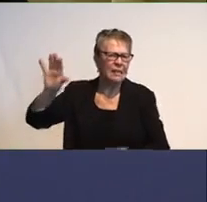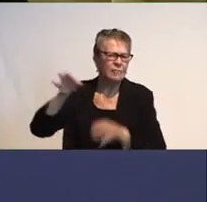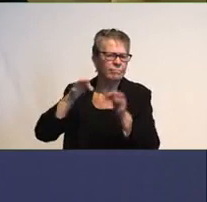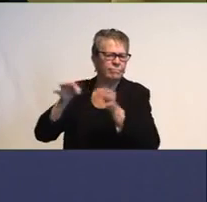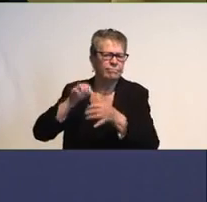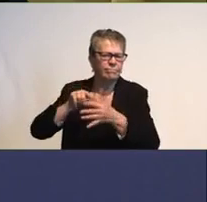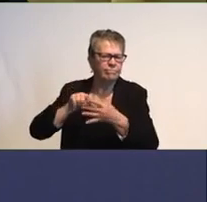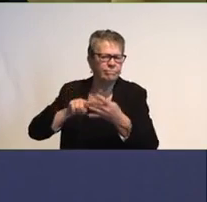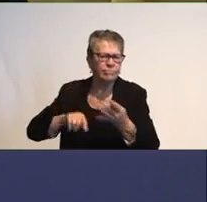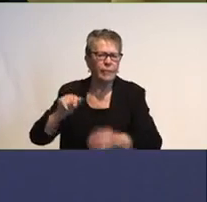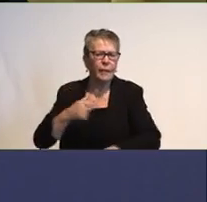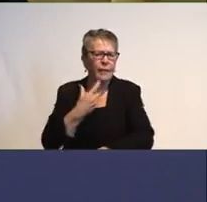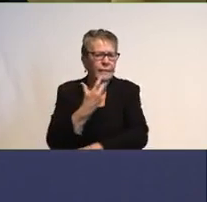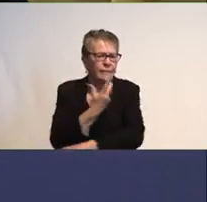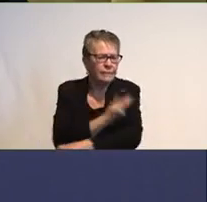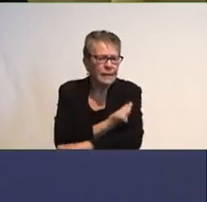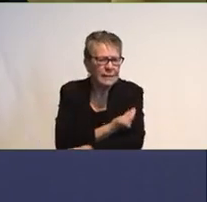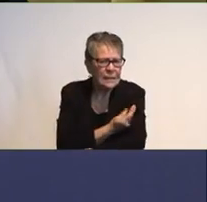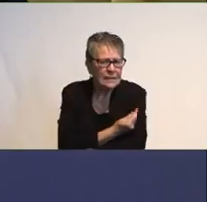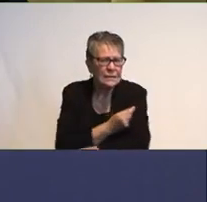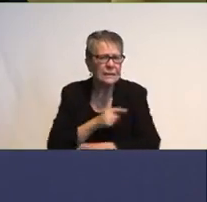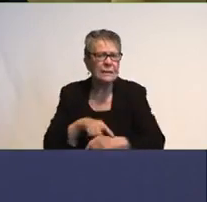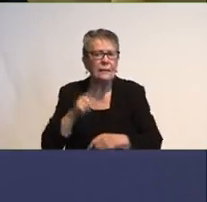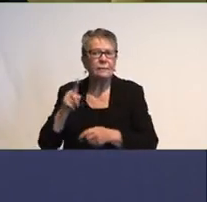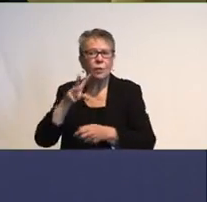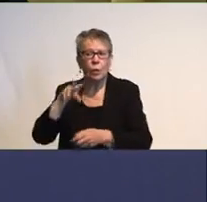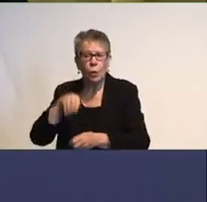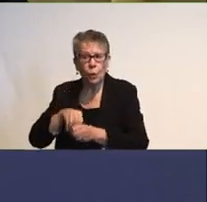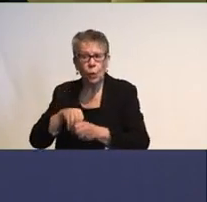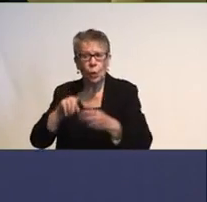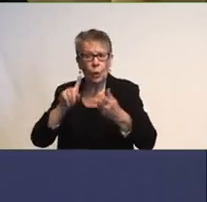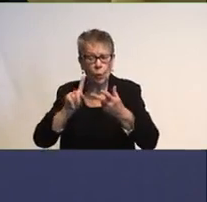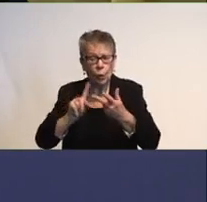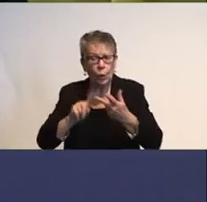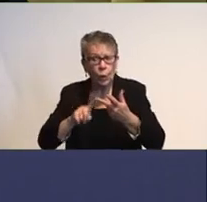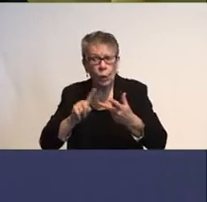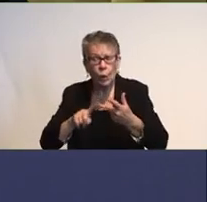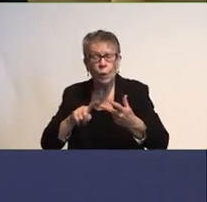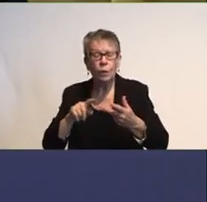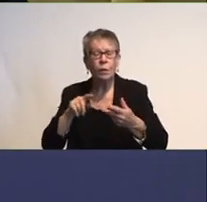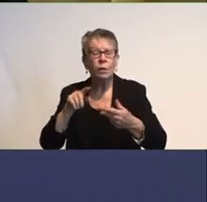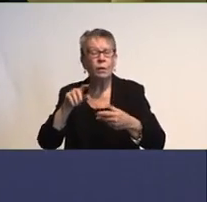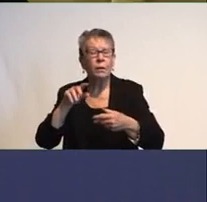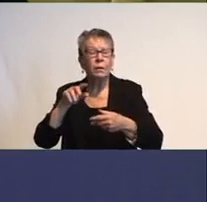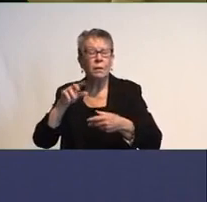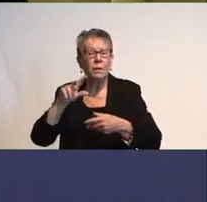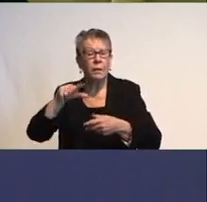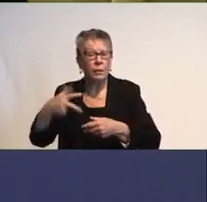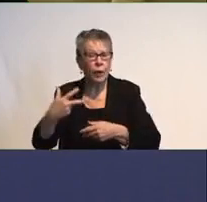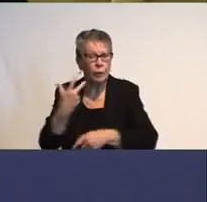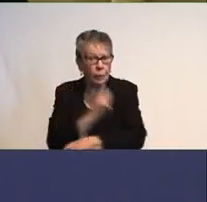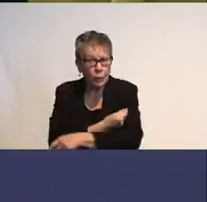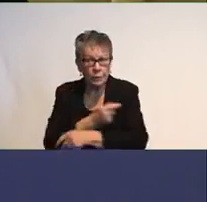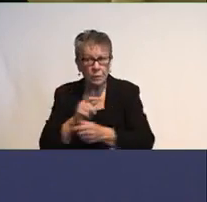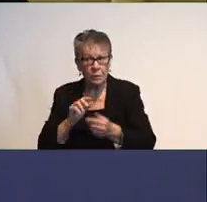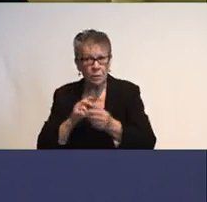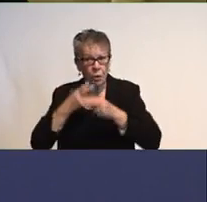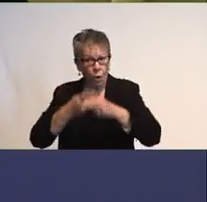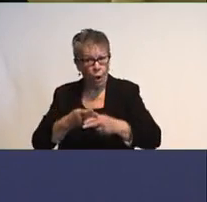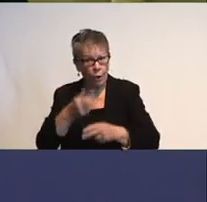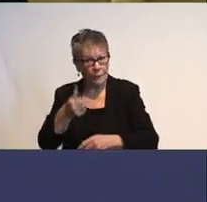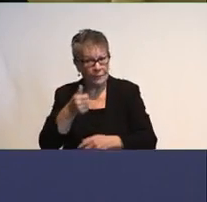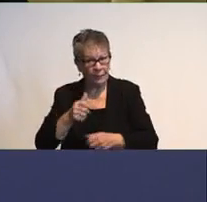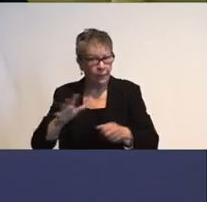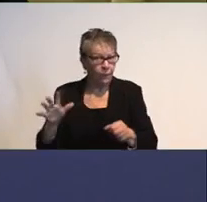the definition to include boosters, I would assume we would immediately go along and do the same. And remember, and unfortunately at